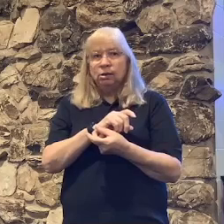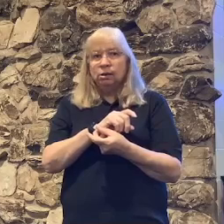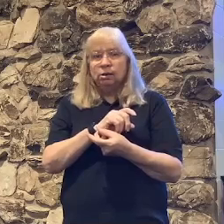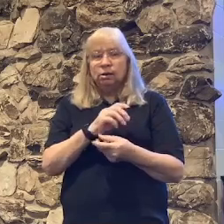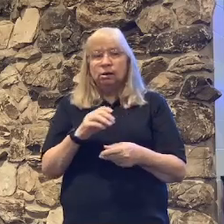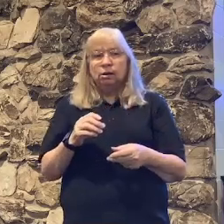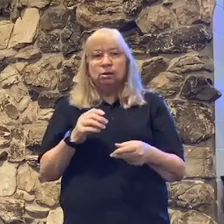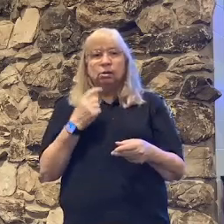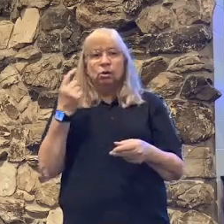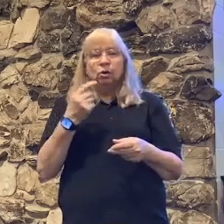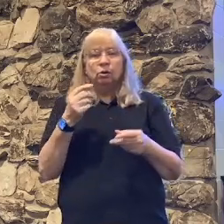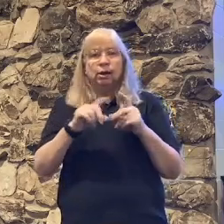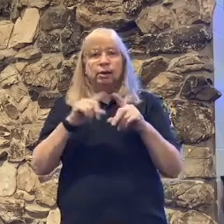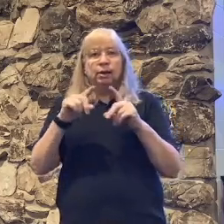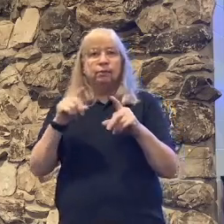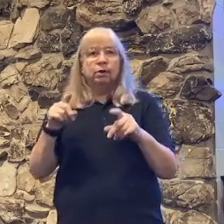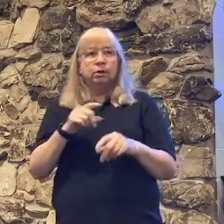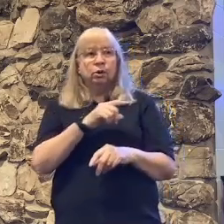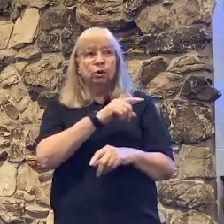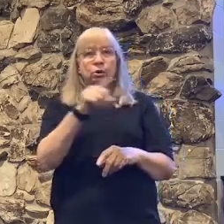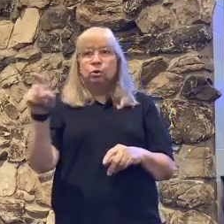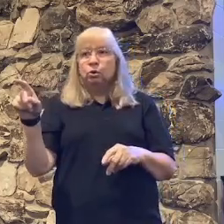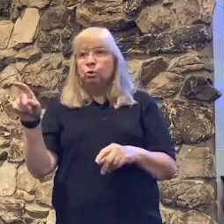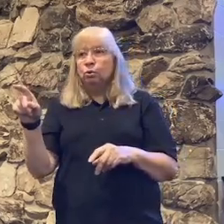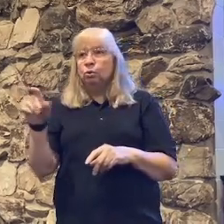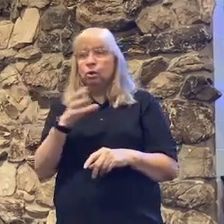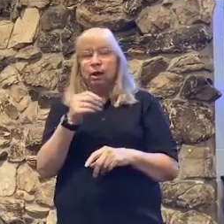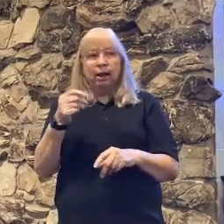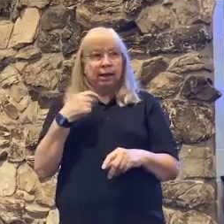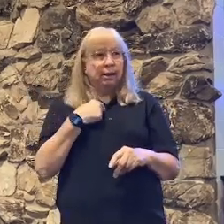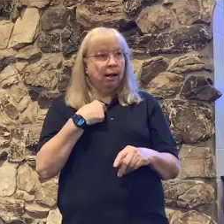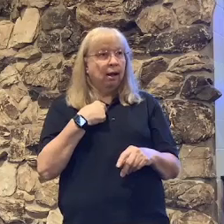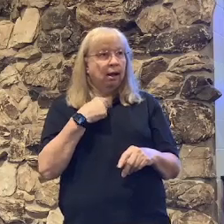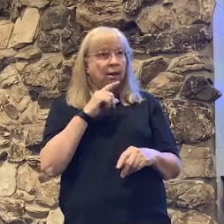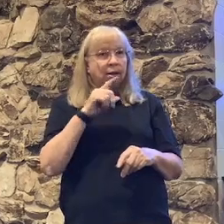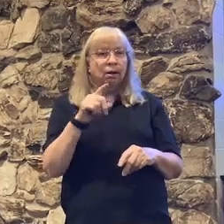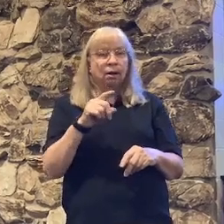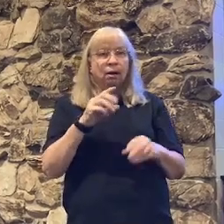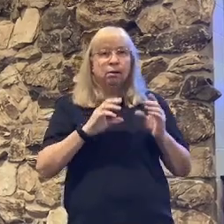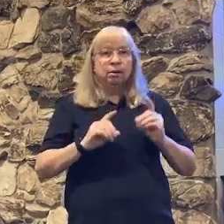The only difference is you and I are the disciples.